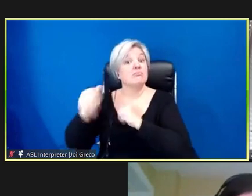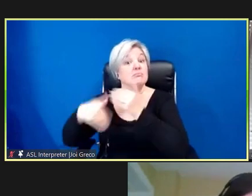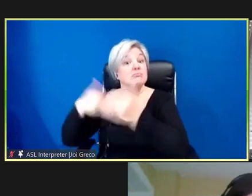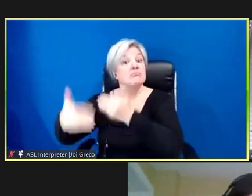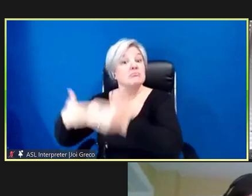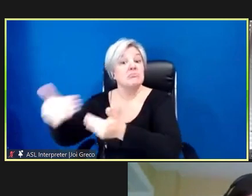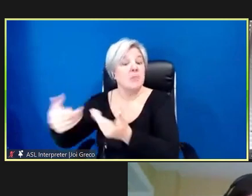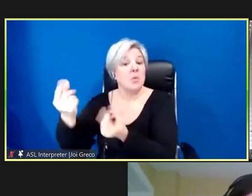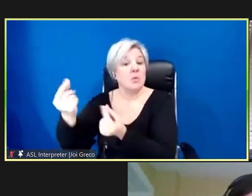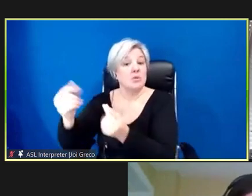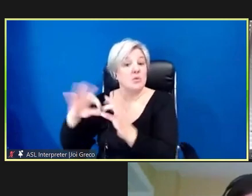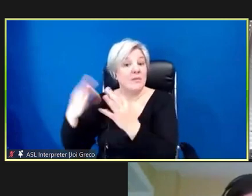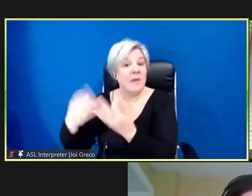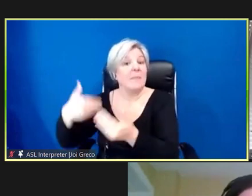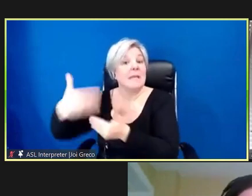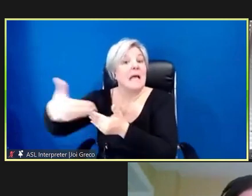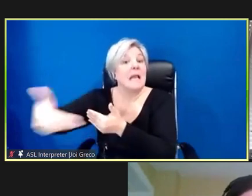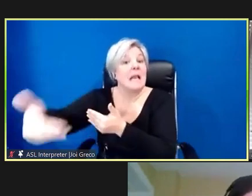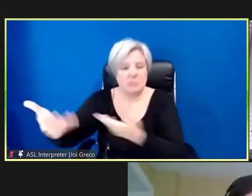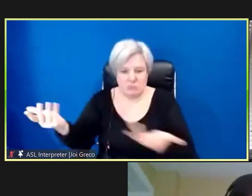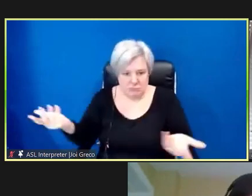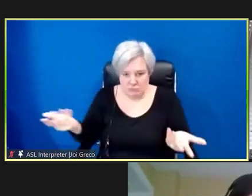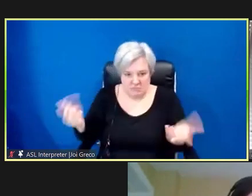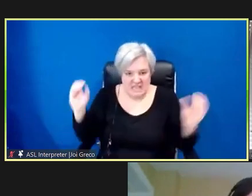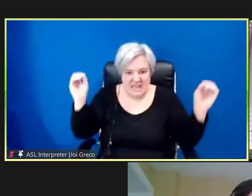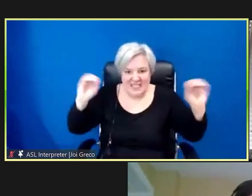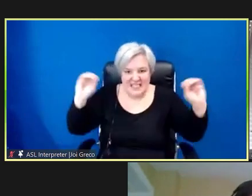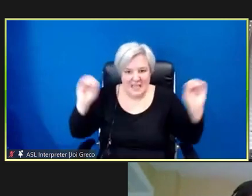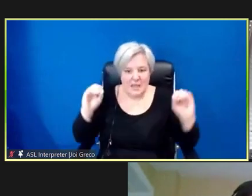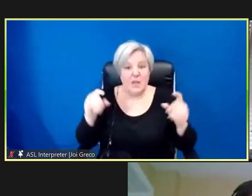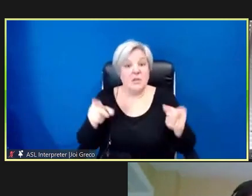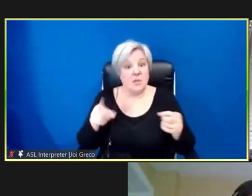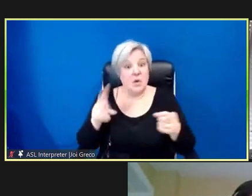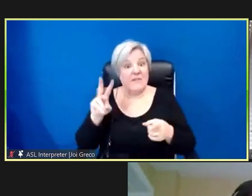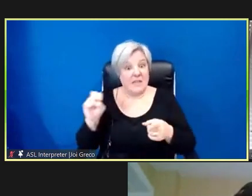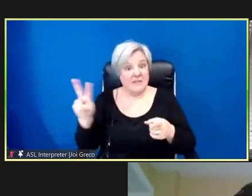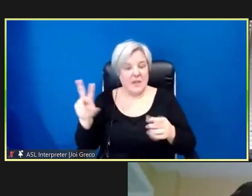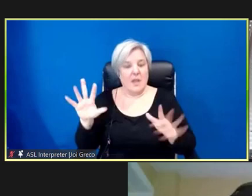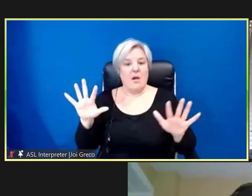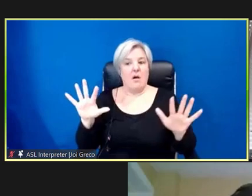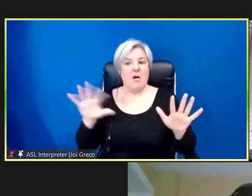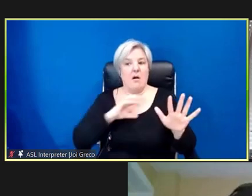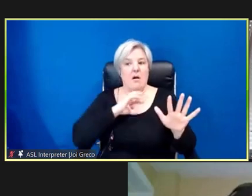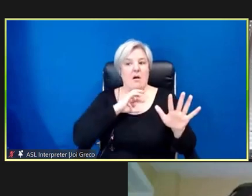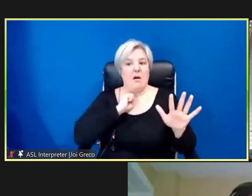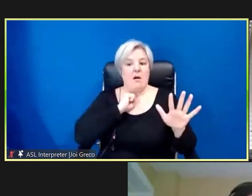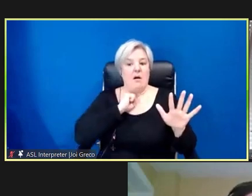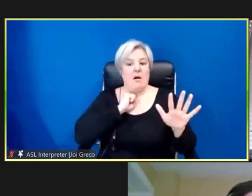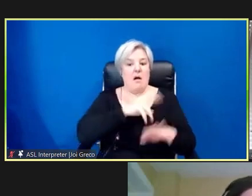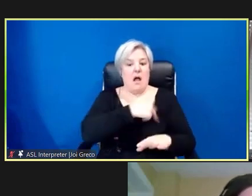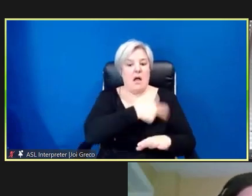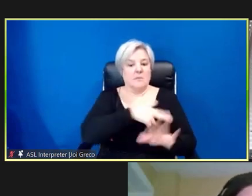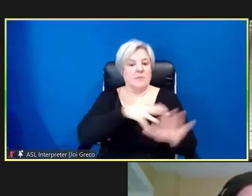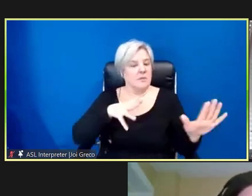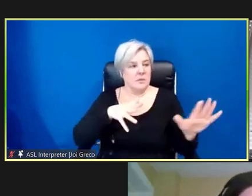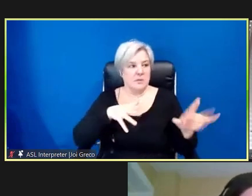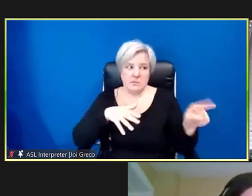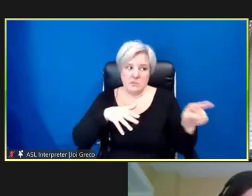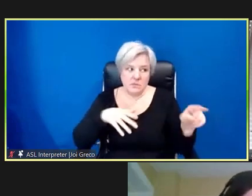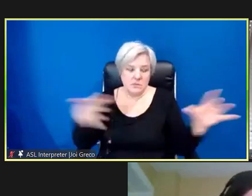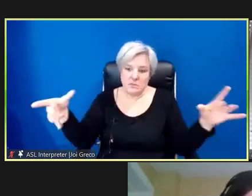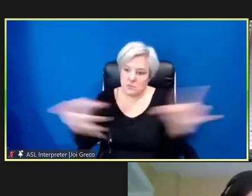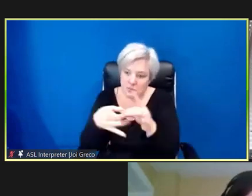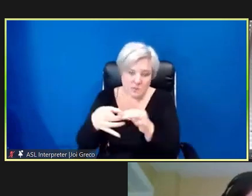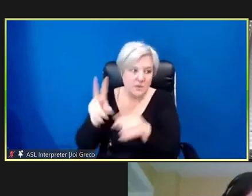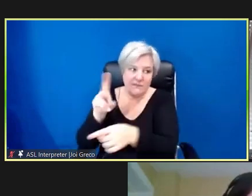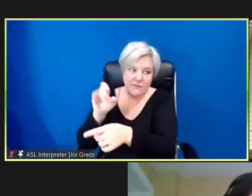steps. So the virtual site visit kind of brought that to those individuals were missing from the